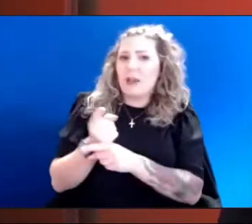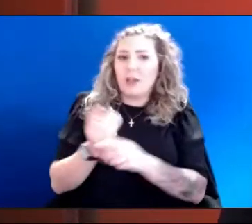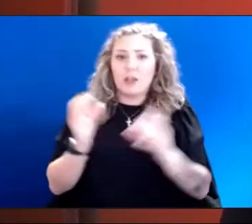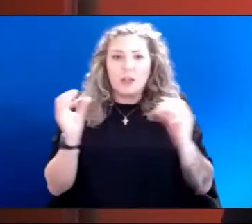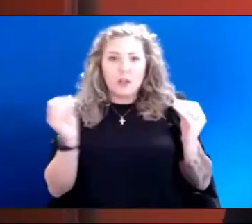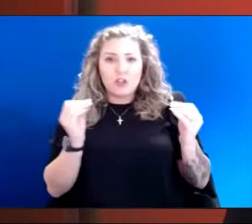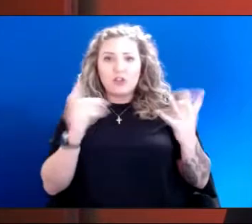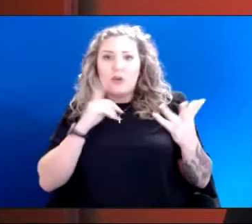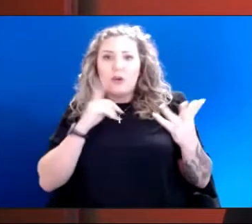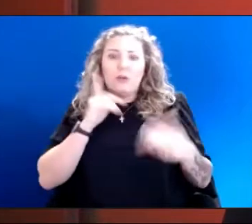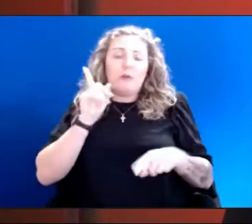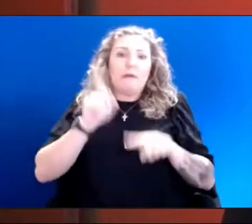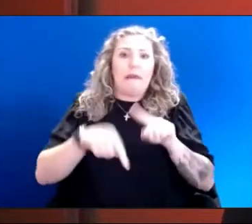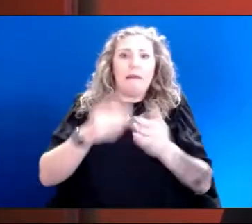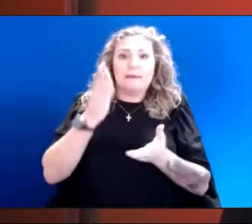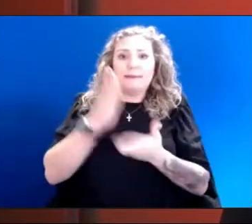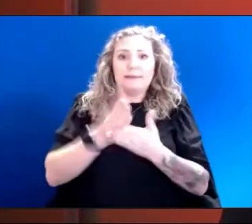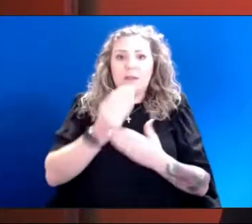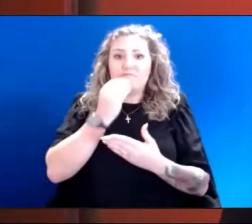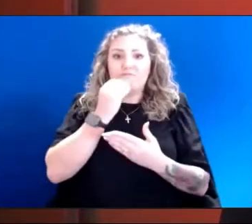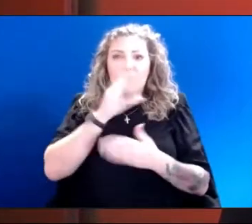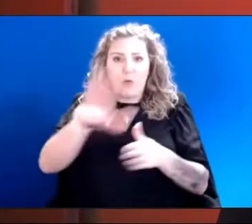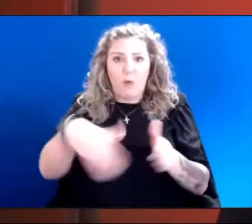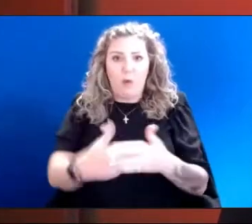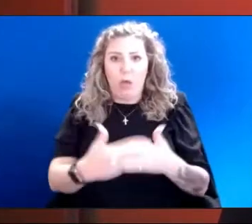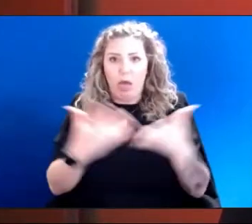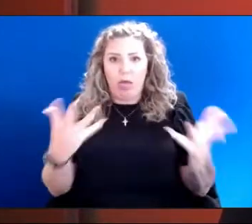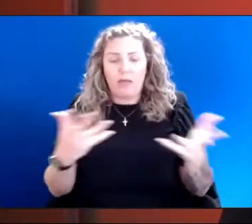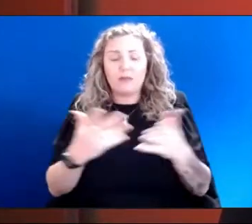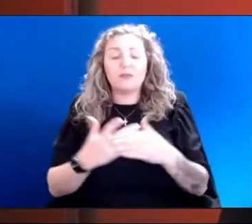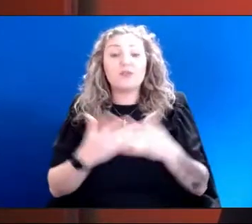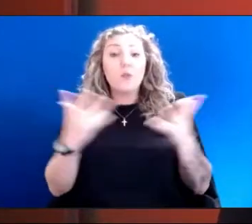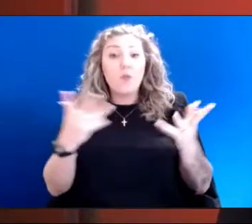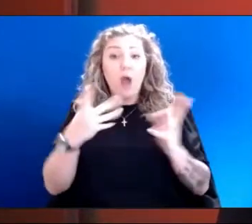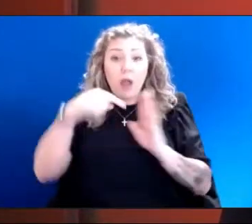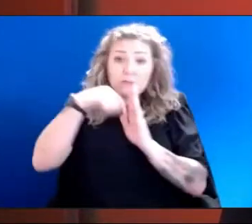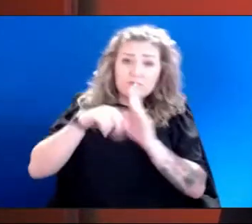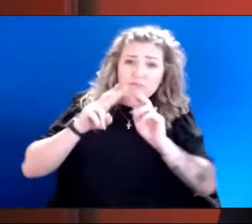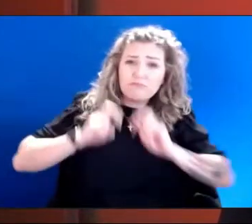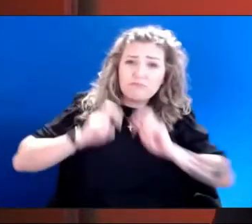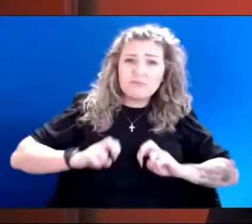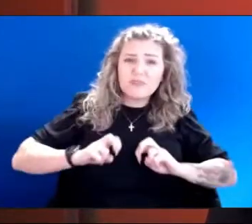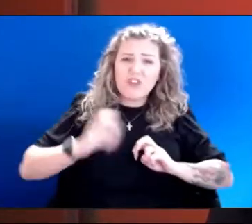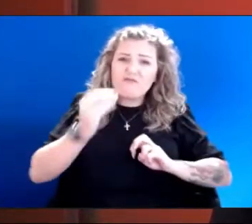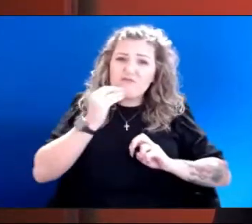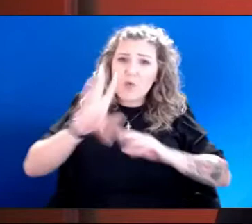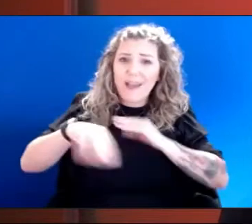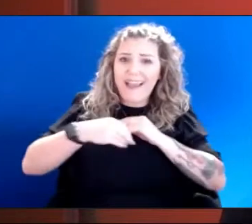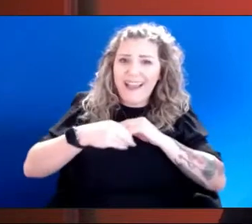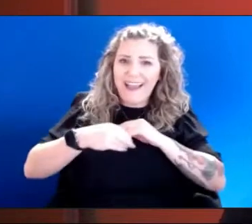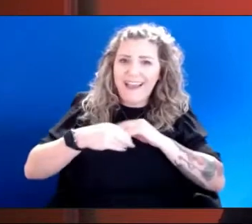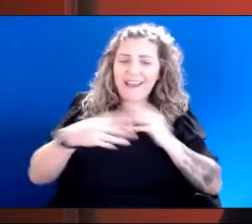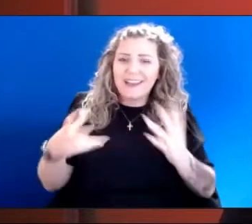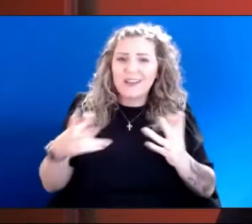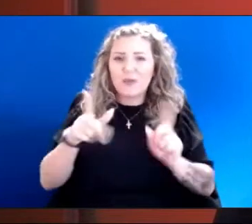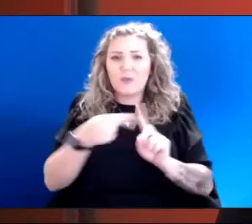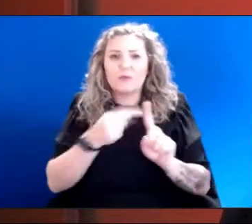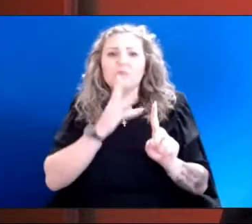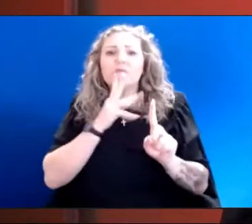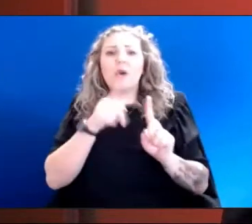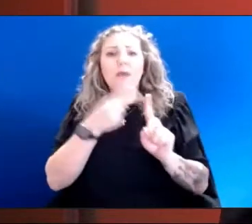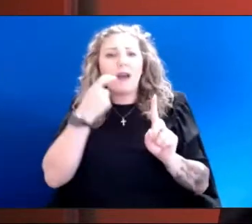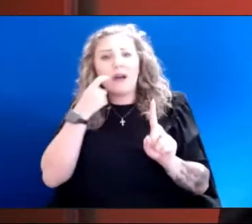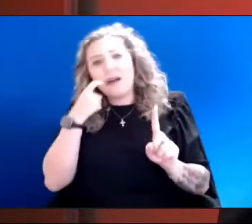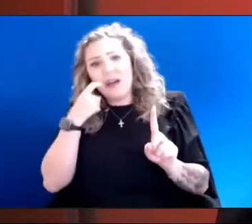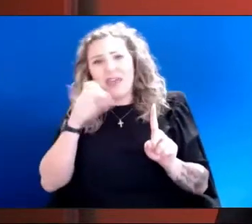food. So what we get into here is looking at food additives, and I think certainly when we talk about addiction, I think that